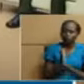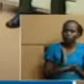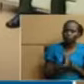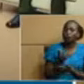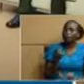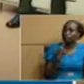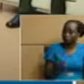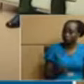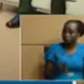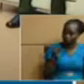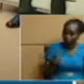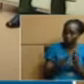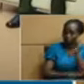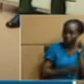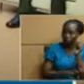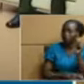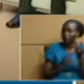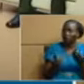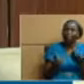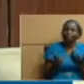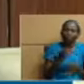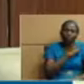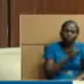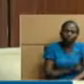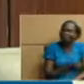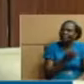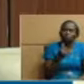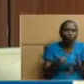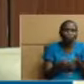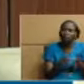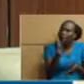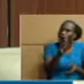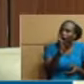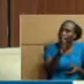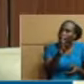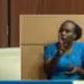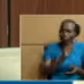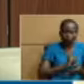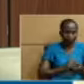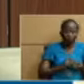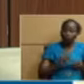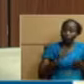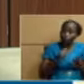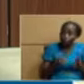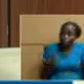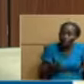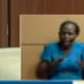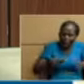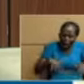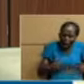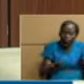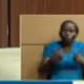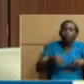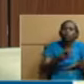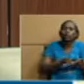this country is not suffering from lack of resources. No. What are we suffering from? Is the way we utilize the resources.